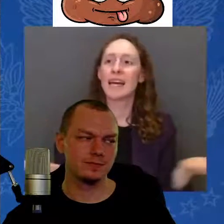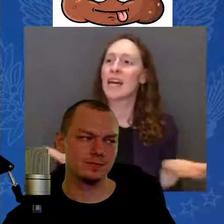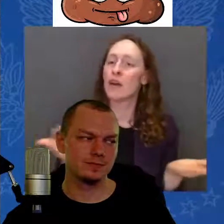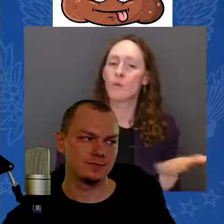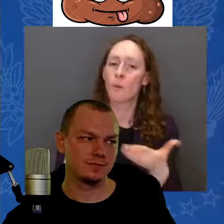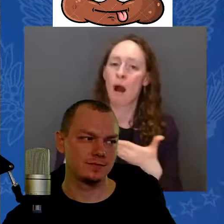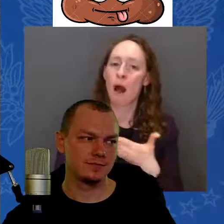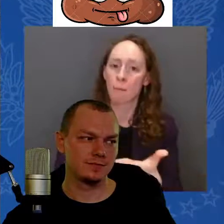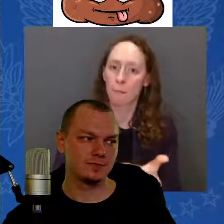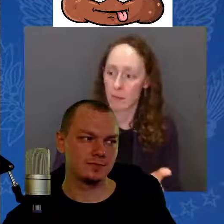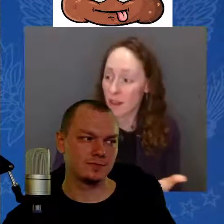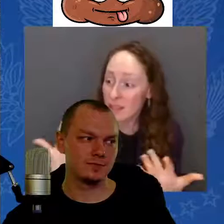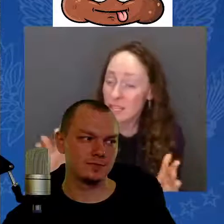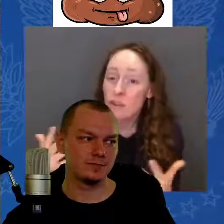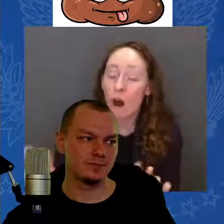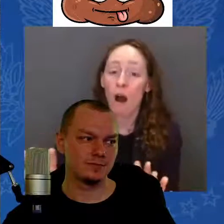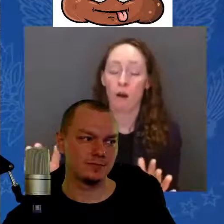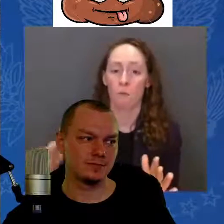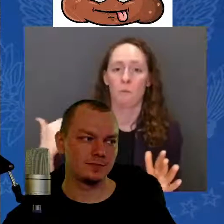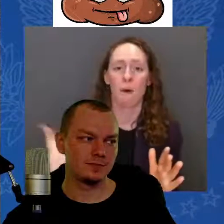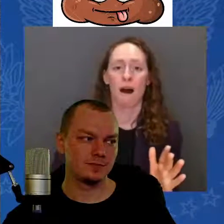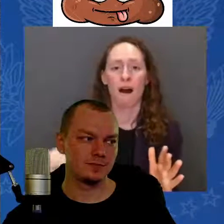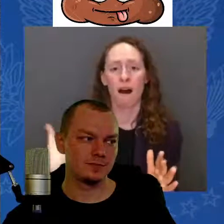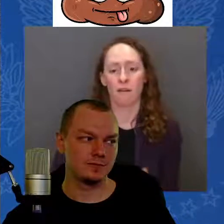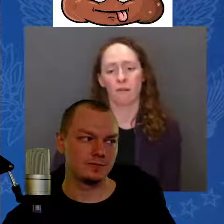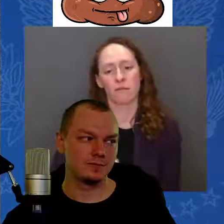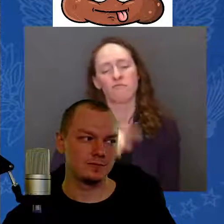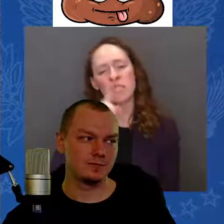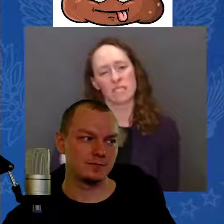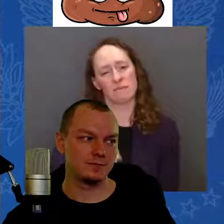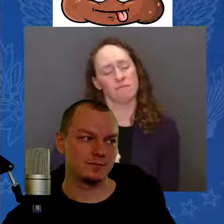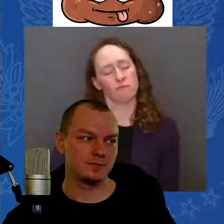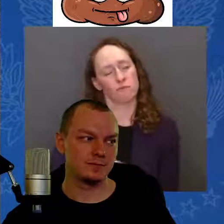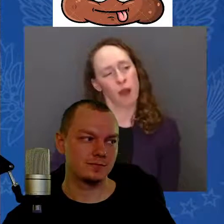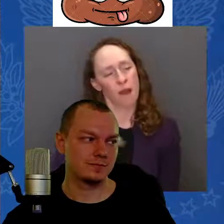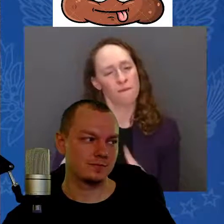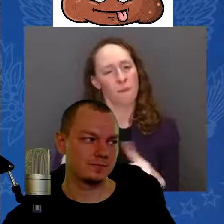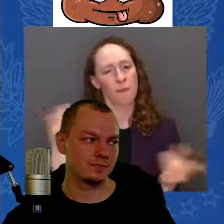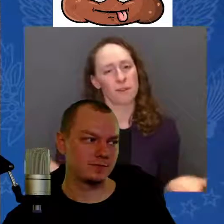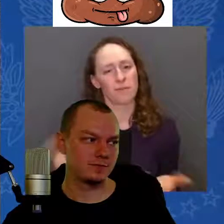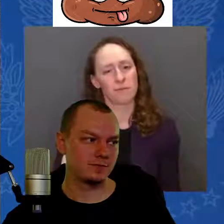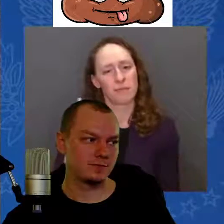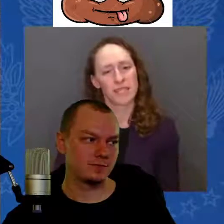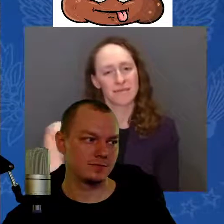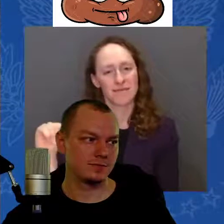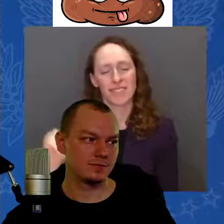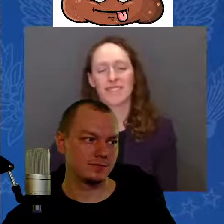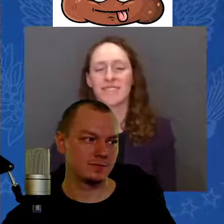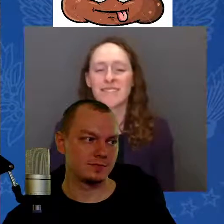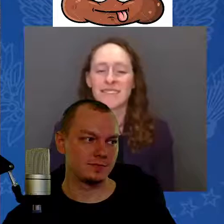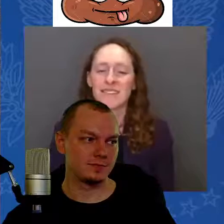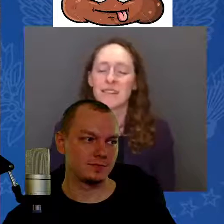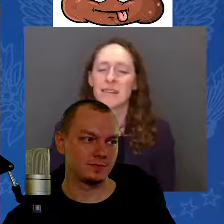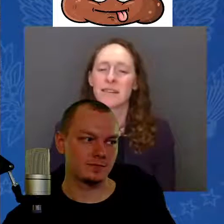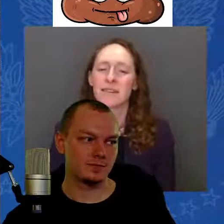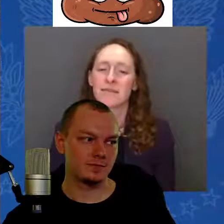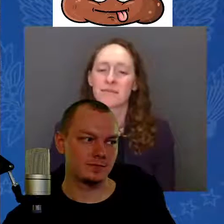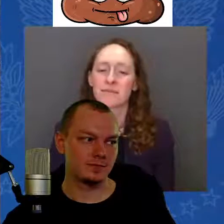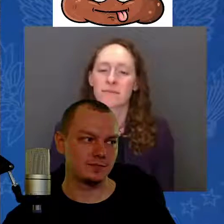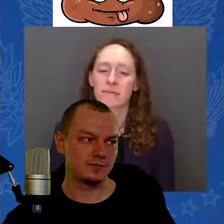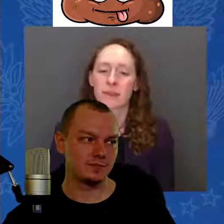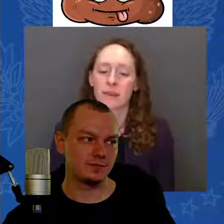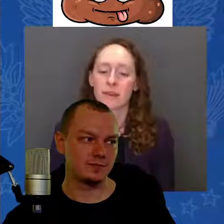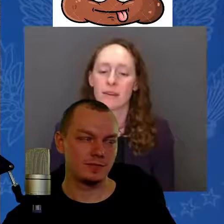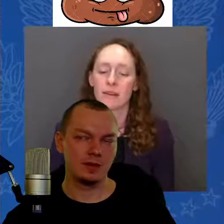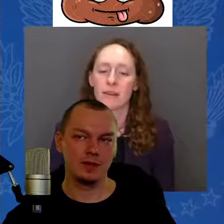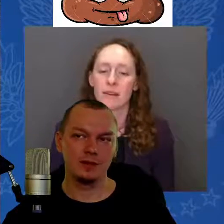When I left Rolling Fork on Saturday morning, I'd already heard from the FEMA